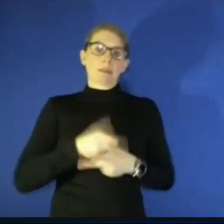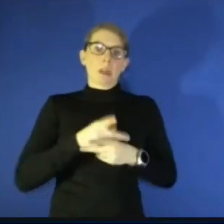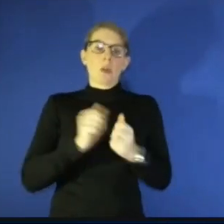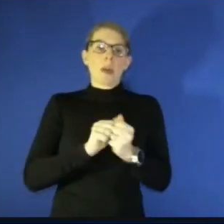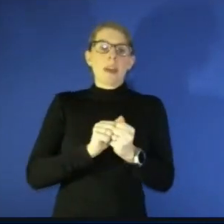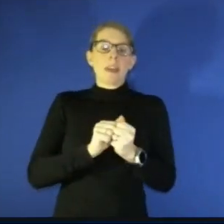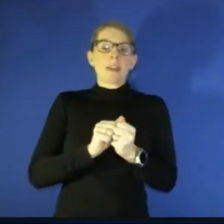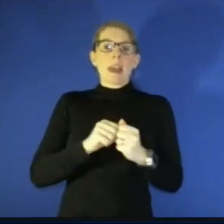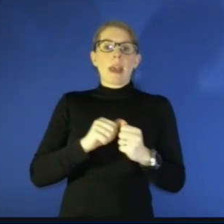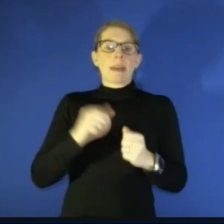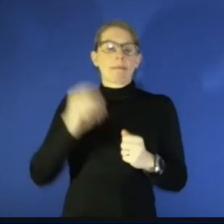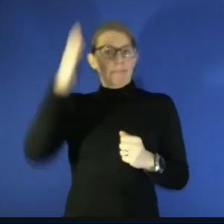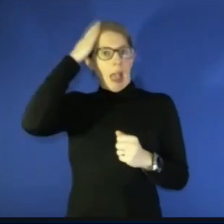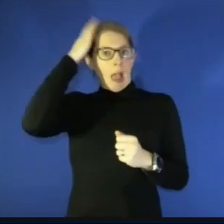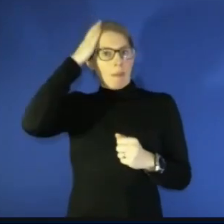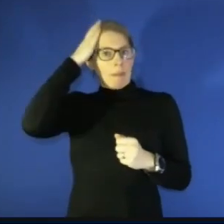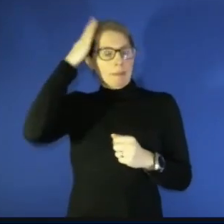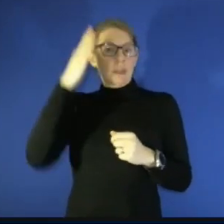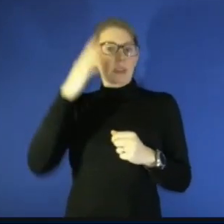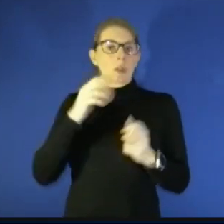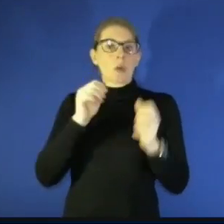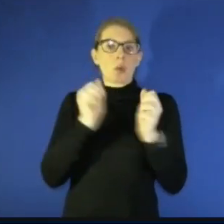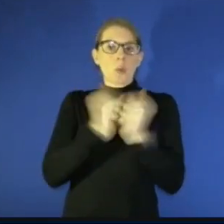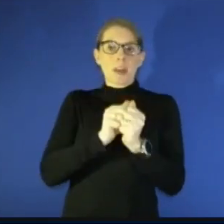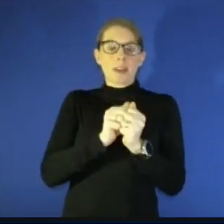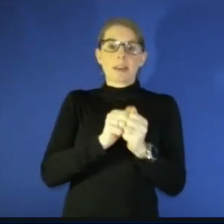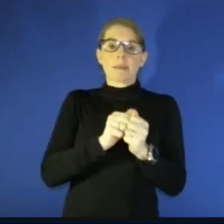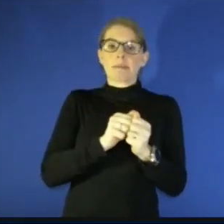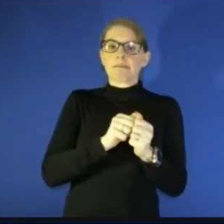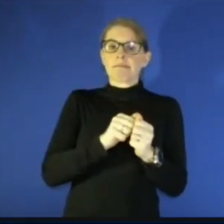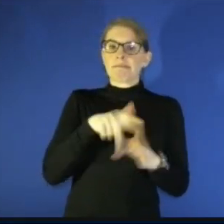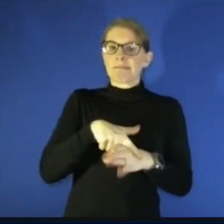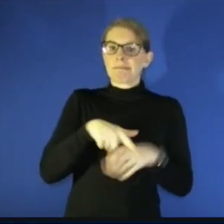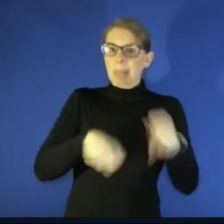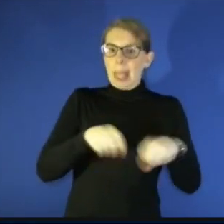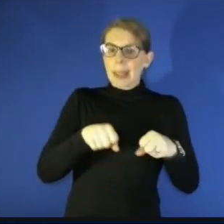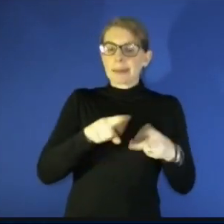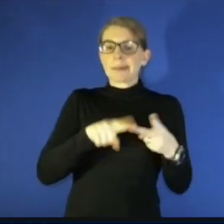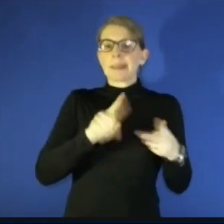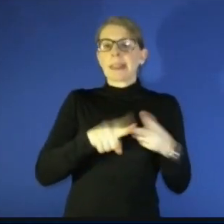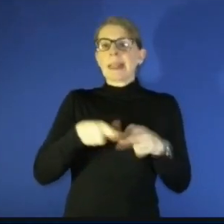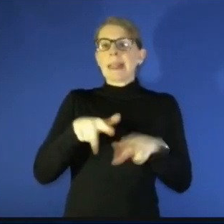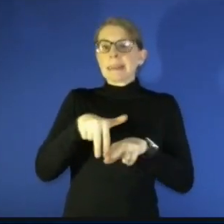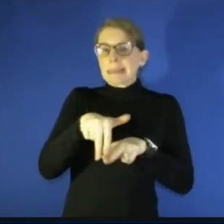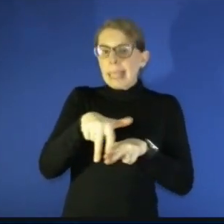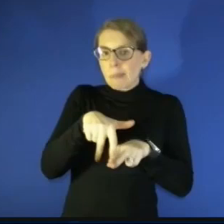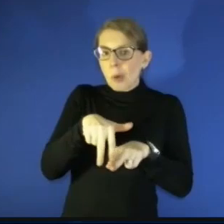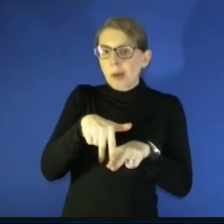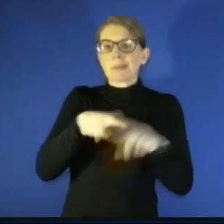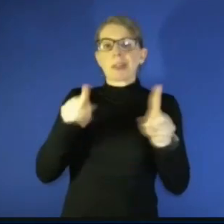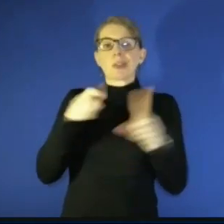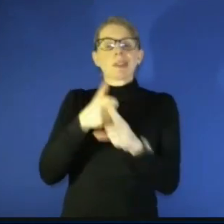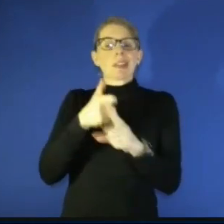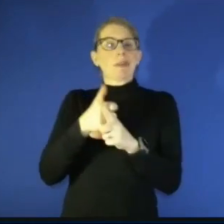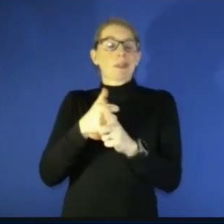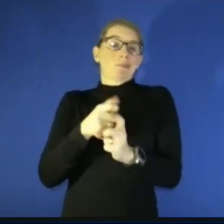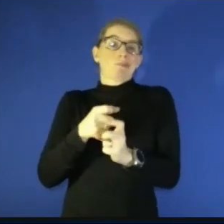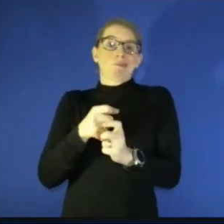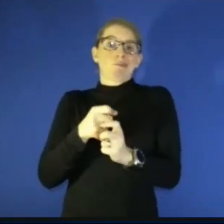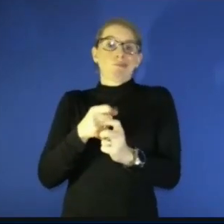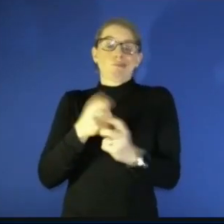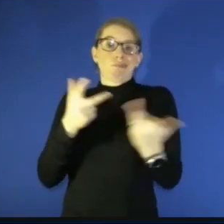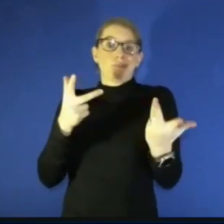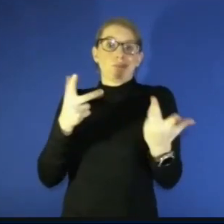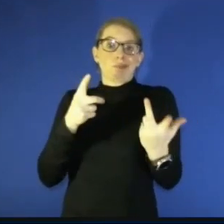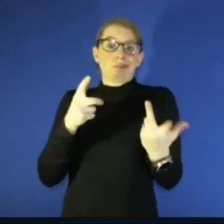riding and her skateboard, but other than that, she just conquers and divides. What was it like going through this during